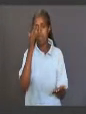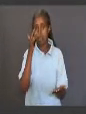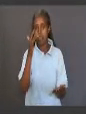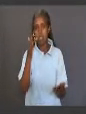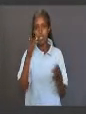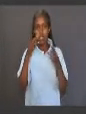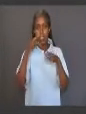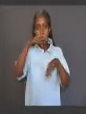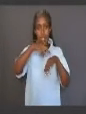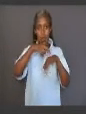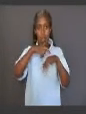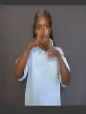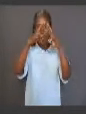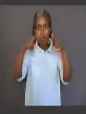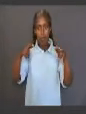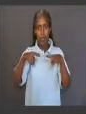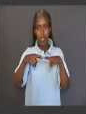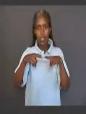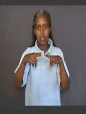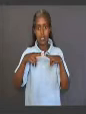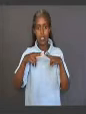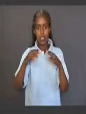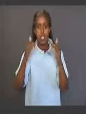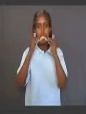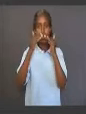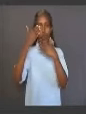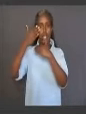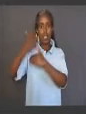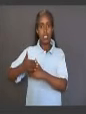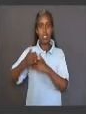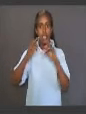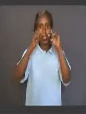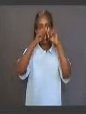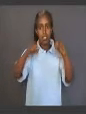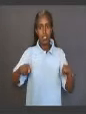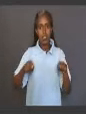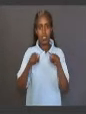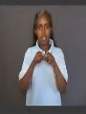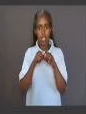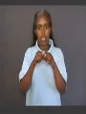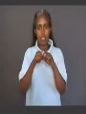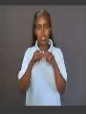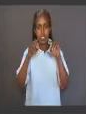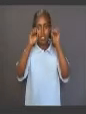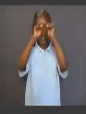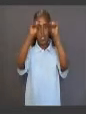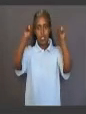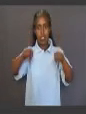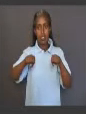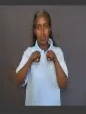Regular polygons are equilateral triangles, squares,